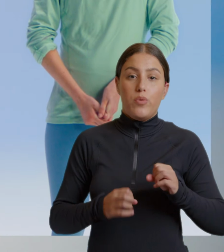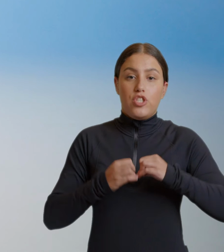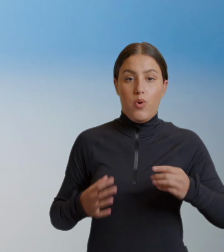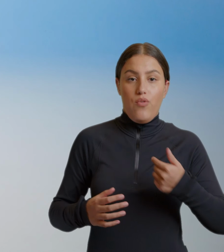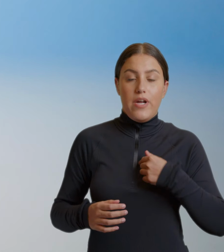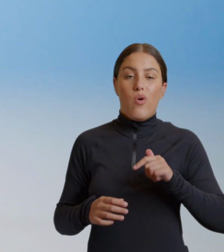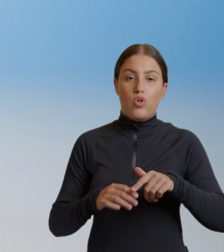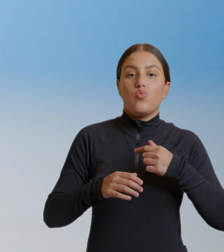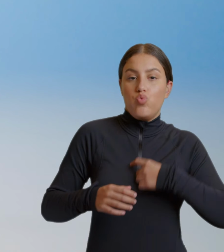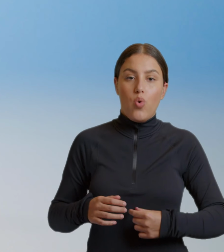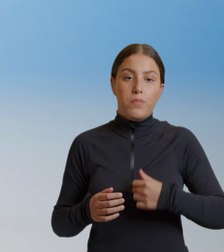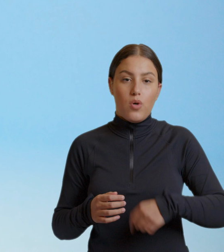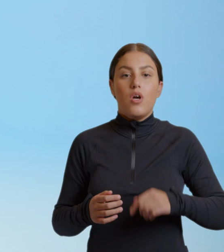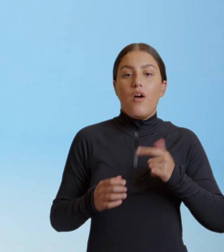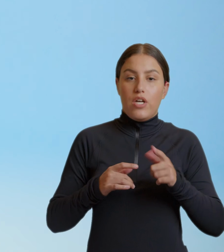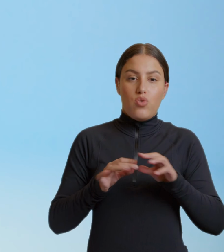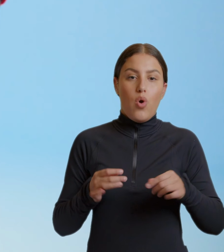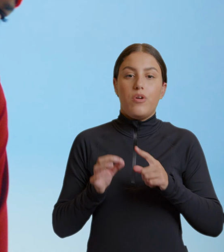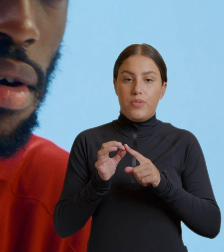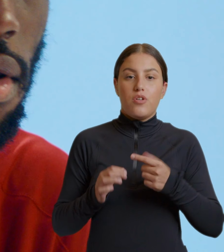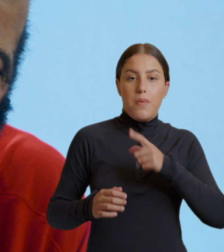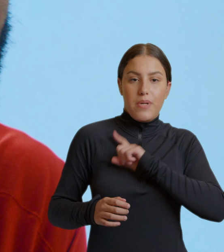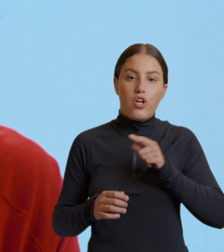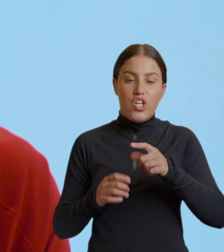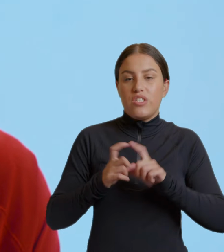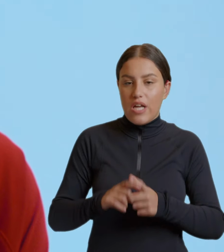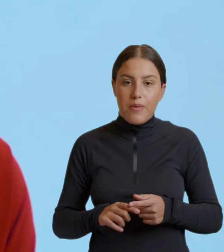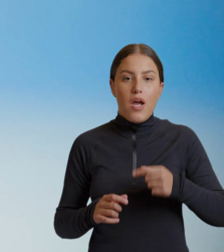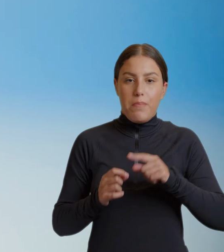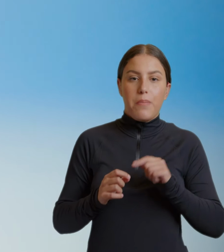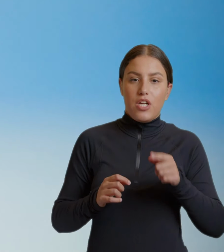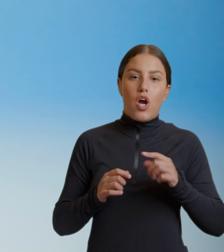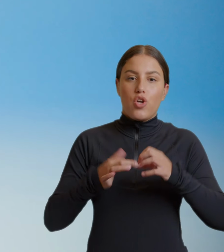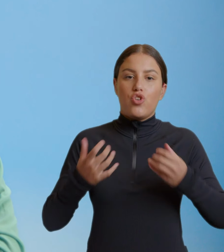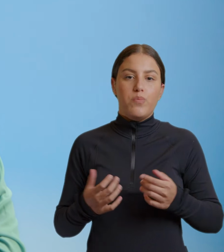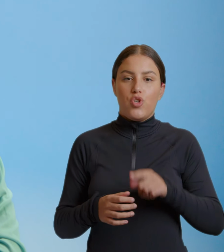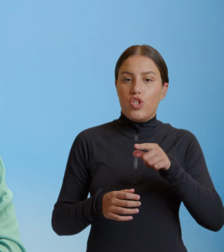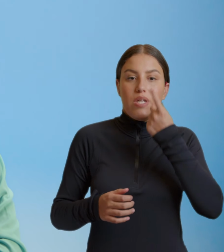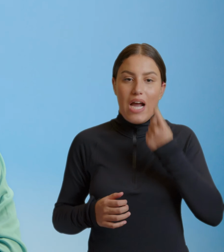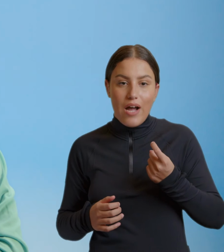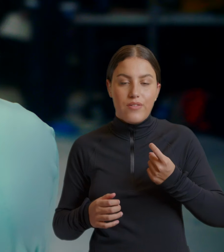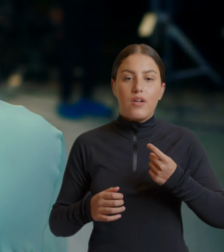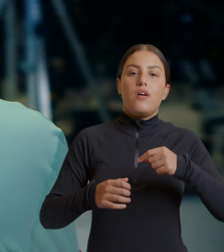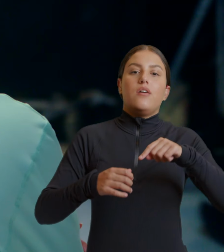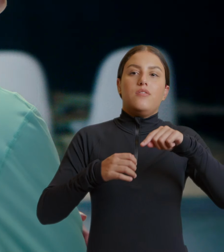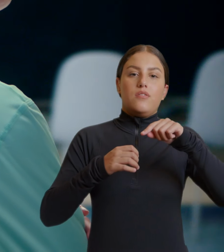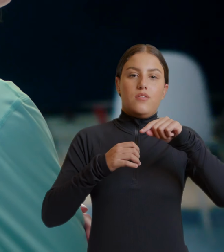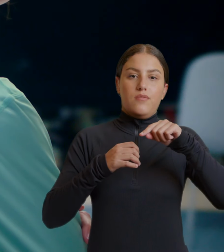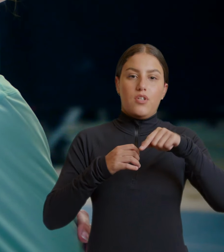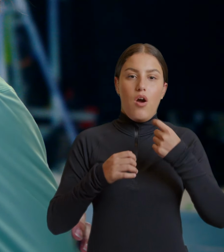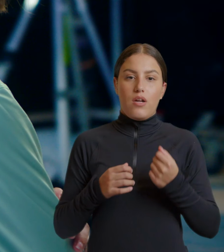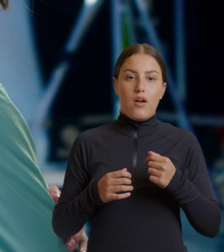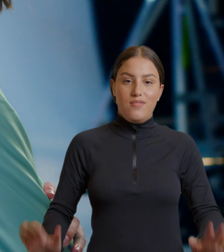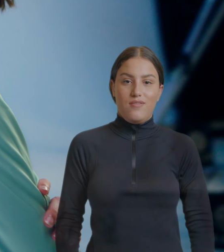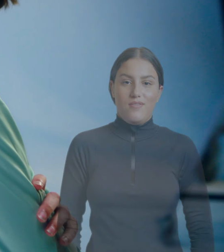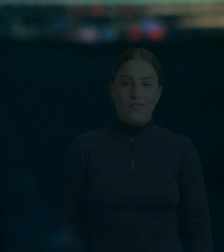Growing up, sports for me, they weren't role models. There's always been a bit of a perception that because you're disabled, you know, perhaps you